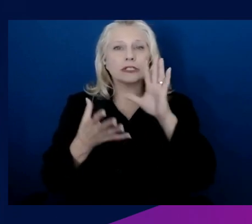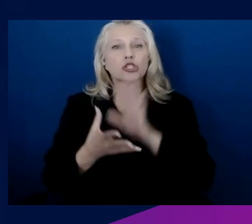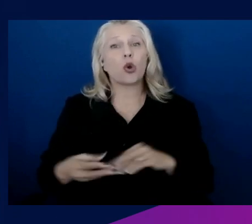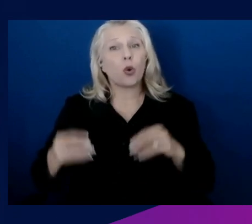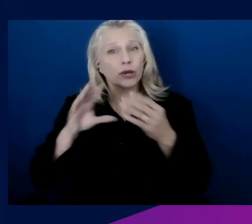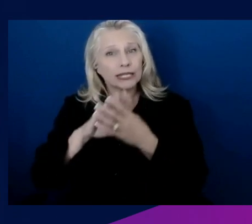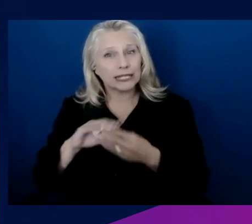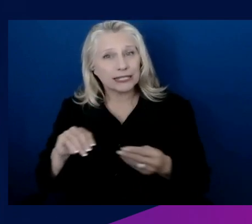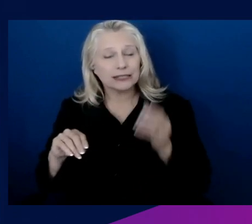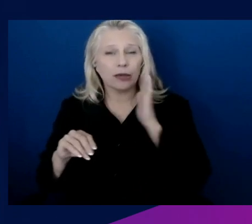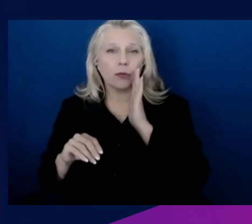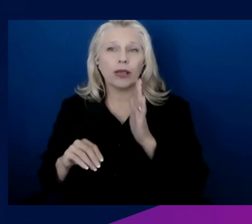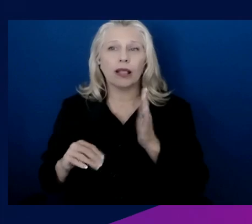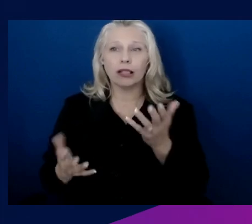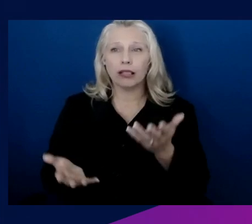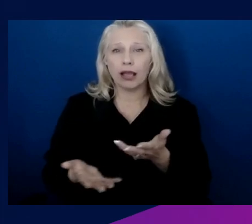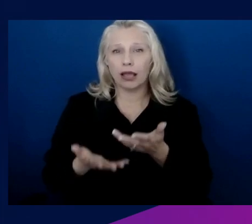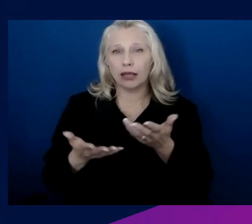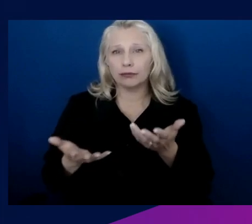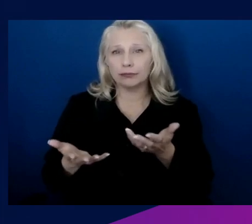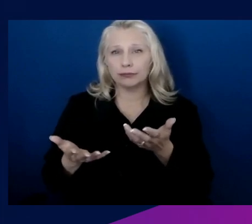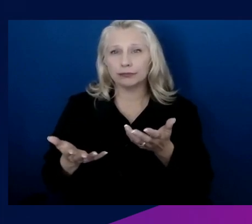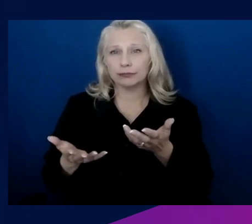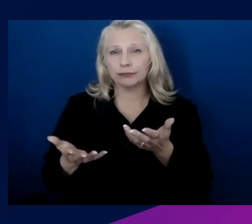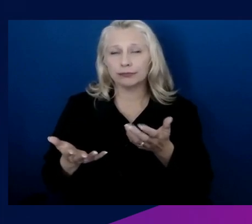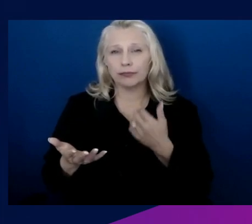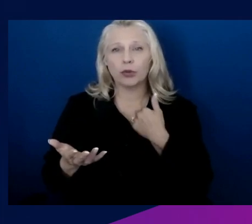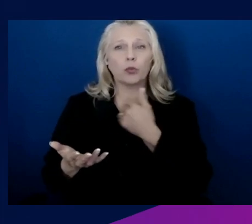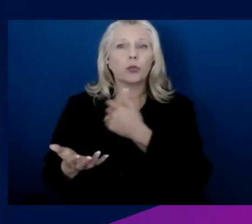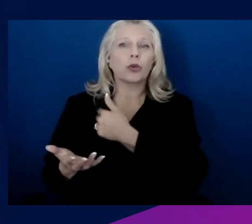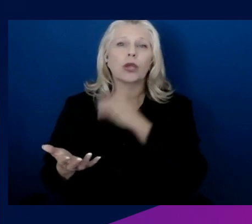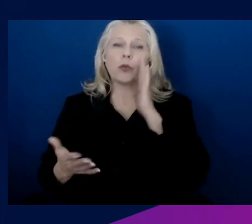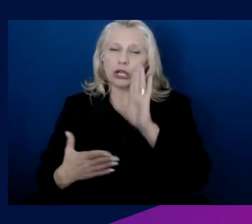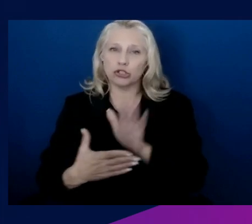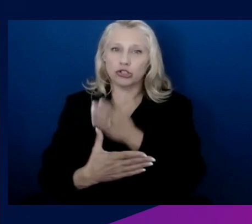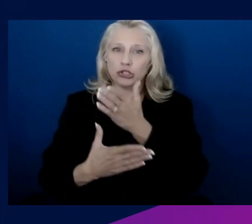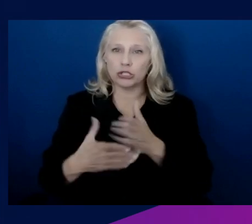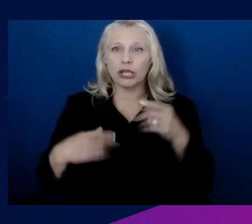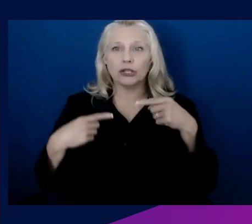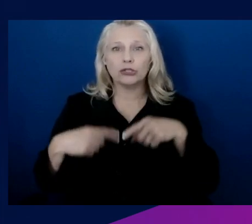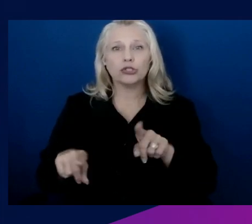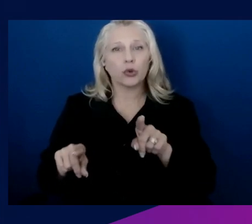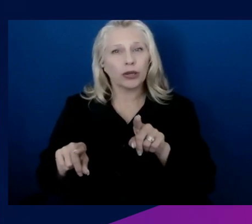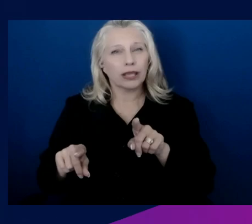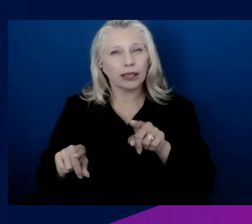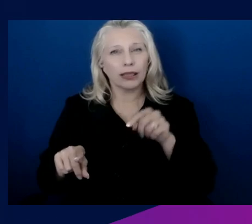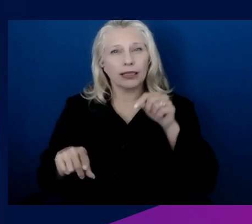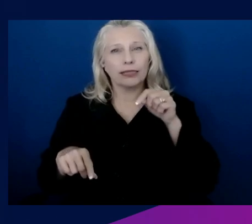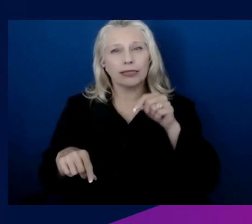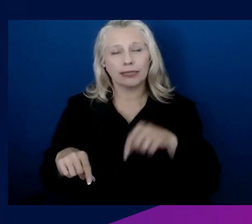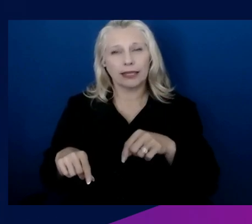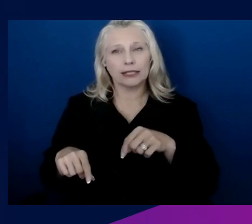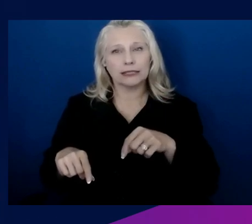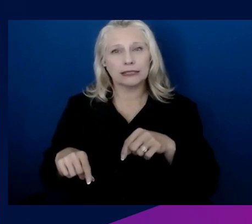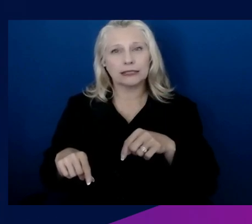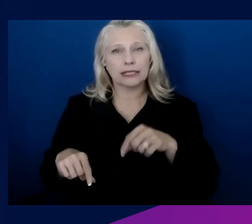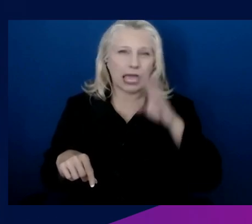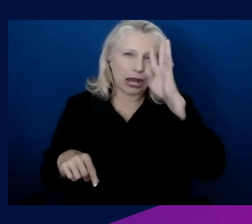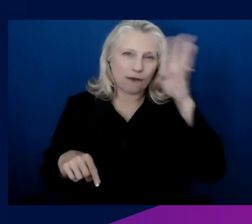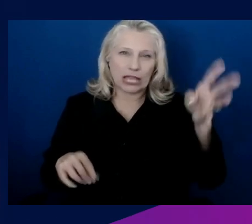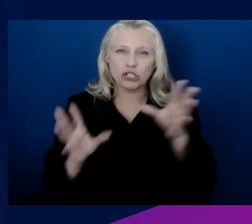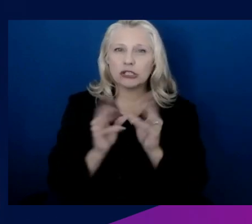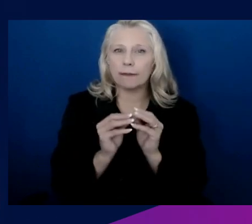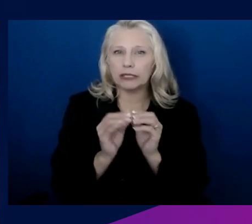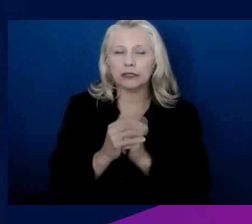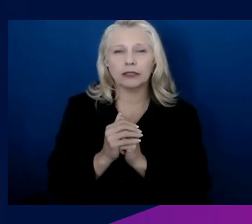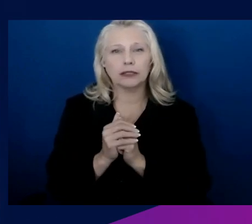that we will share throughout the course of this Innovation Summit. So we've